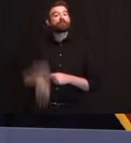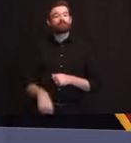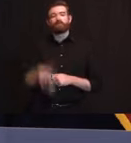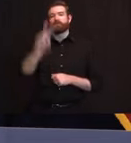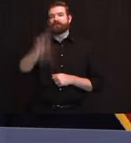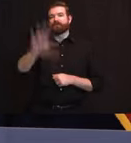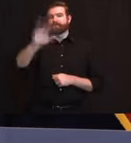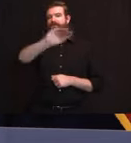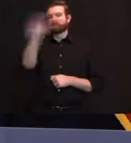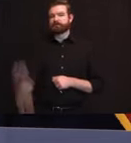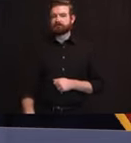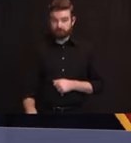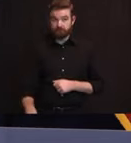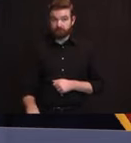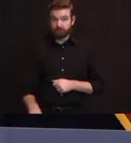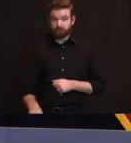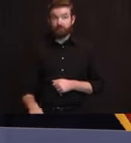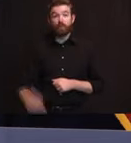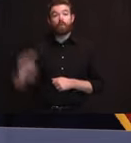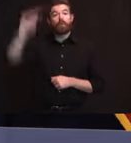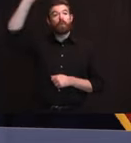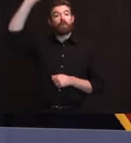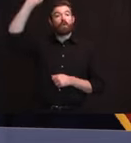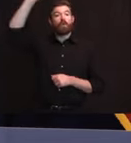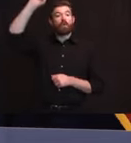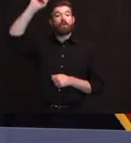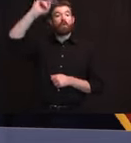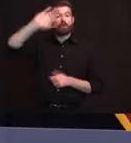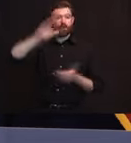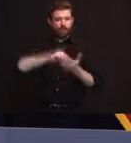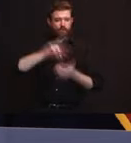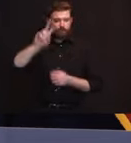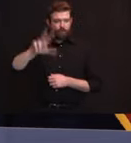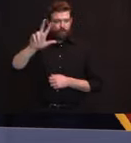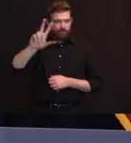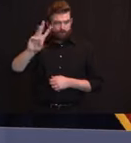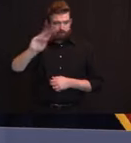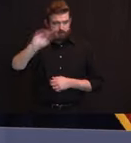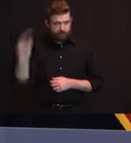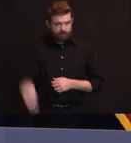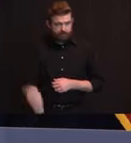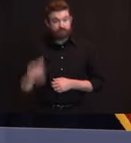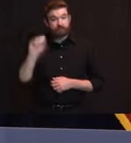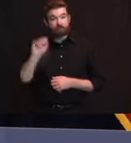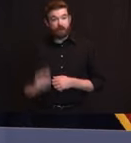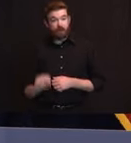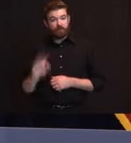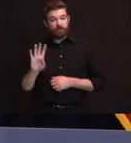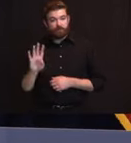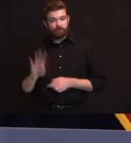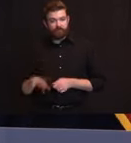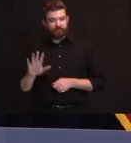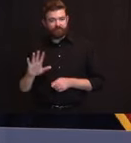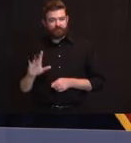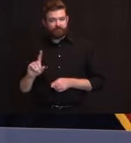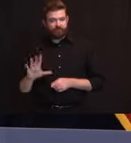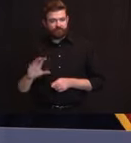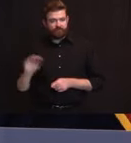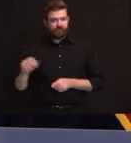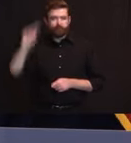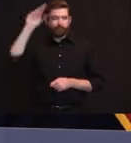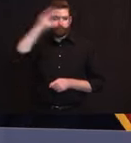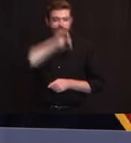2.03%, central, 2.36%, and south, 4.15%. That concludes my daily statistical